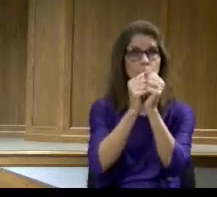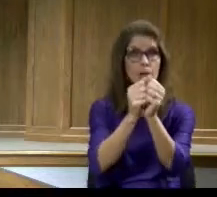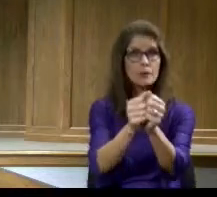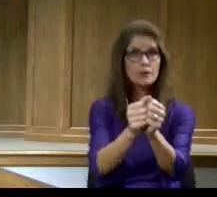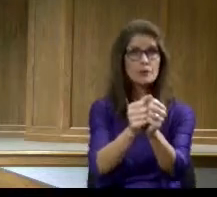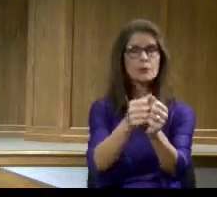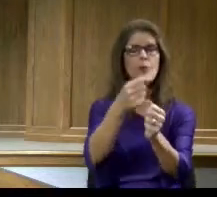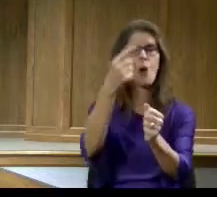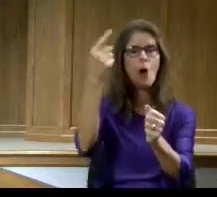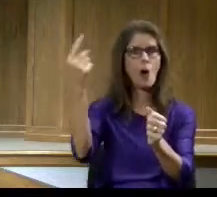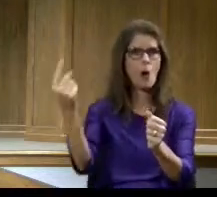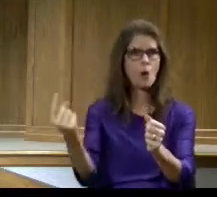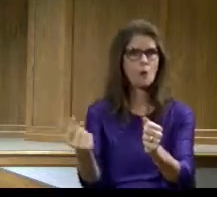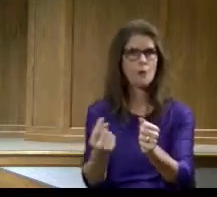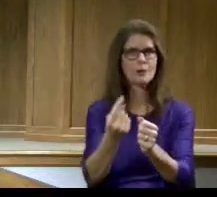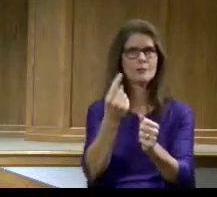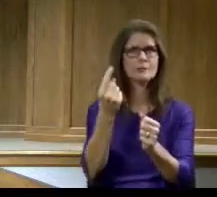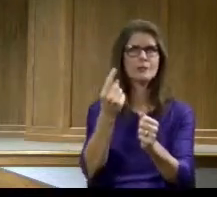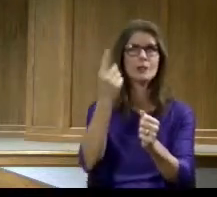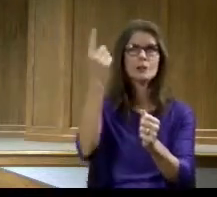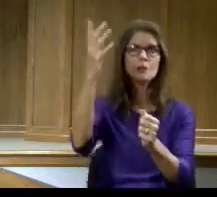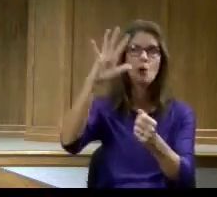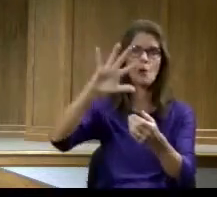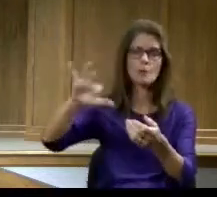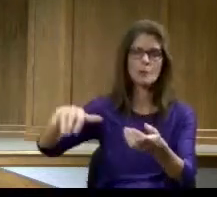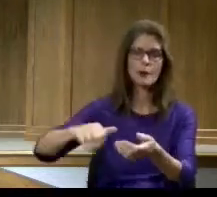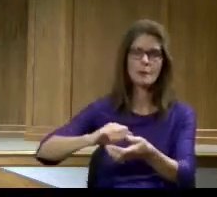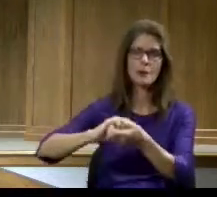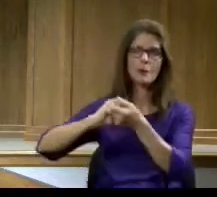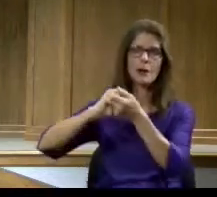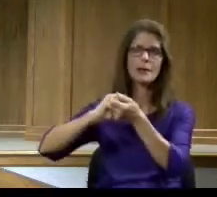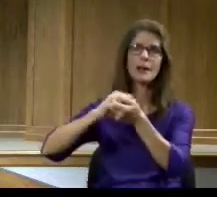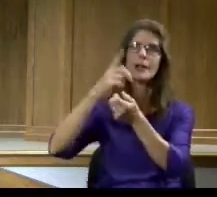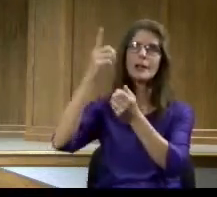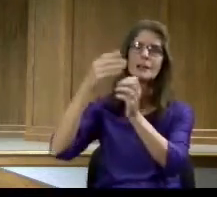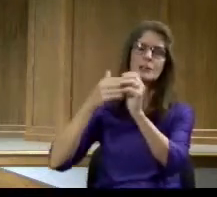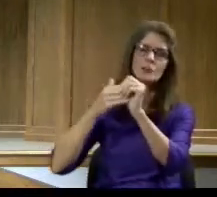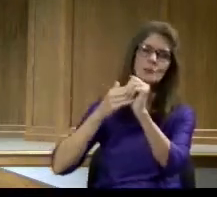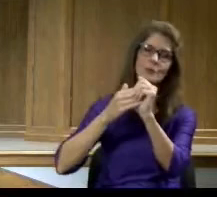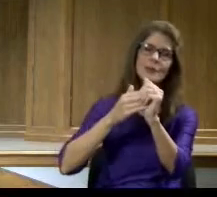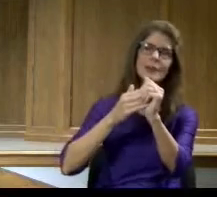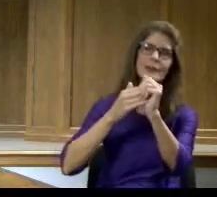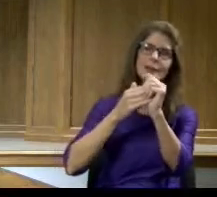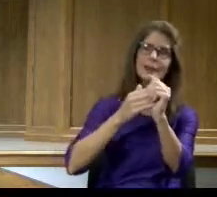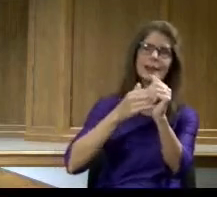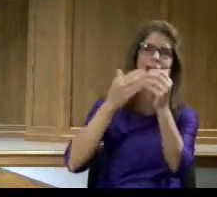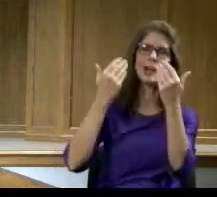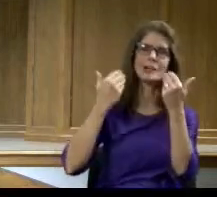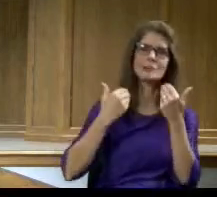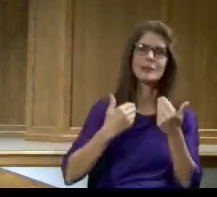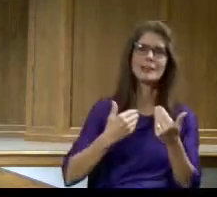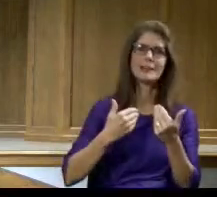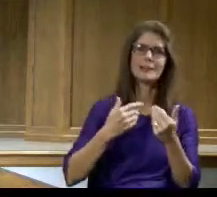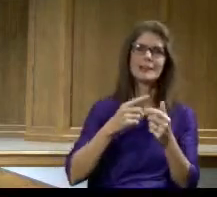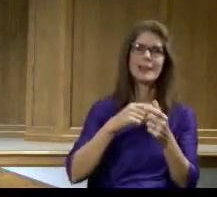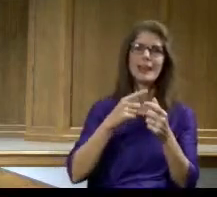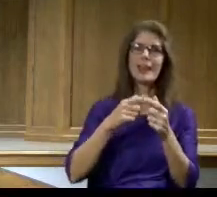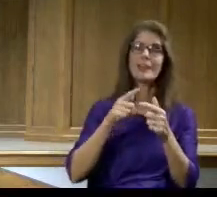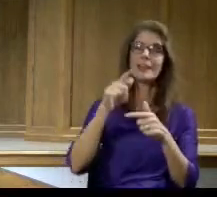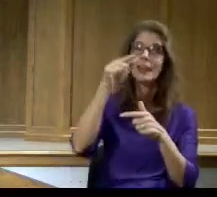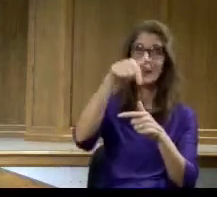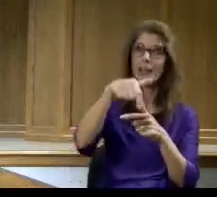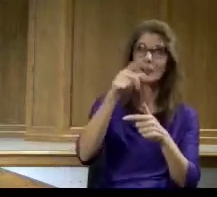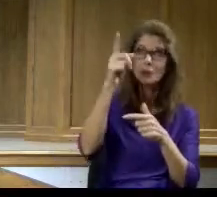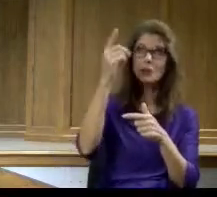You hold me by my right hand. You guide me with your counsel. And afterward, you will take me